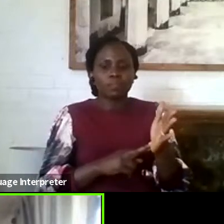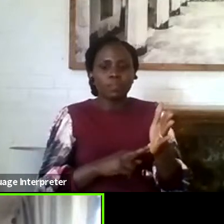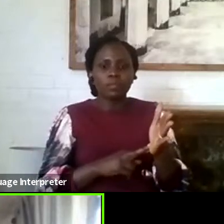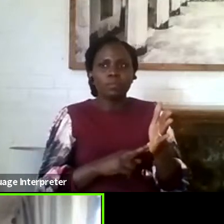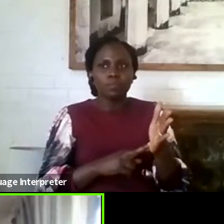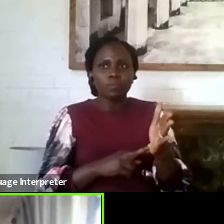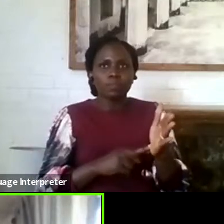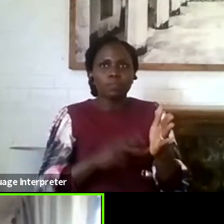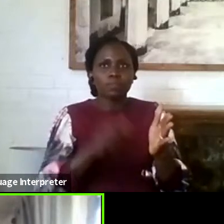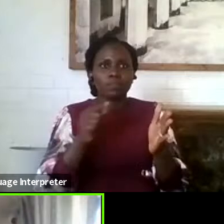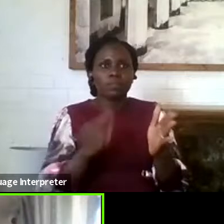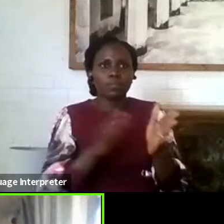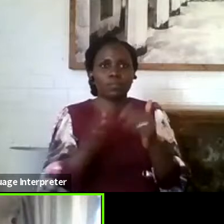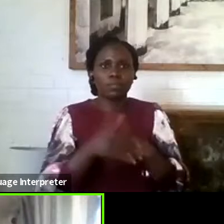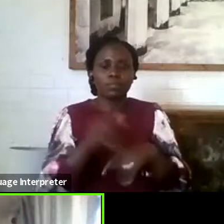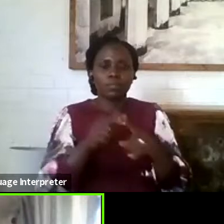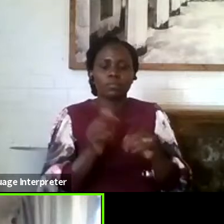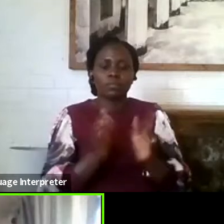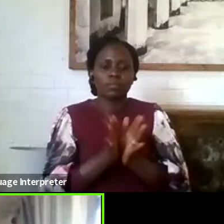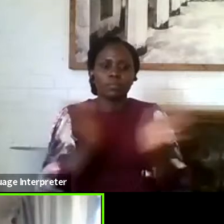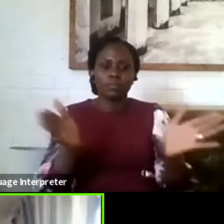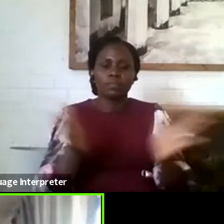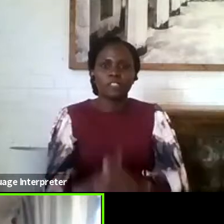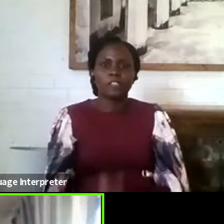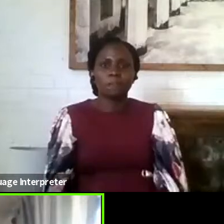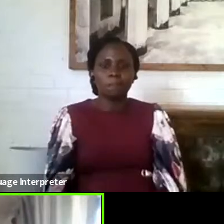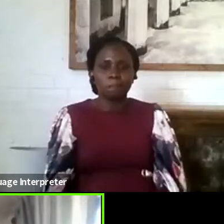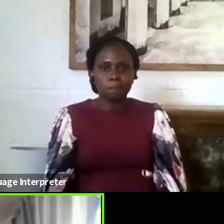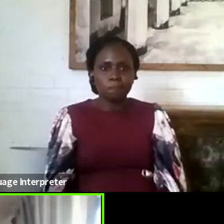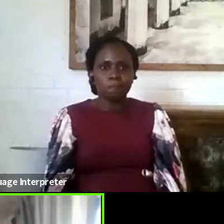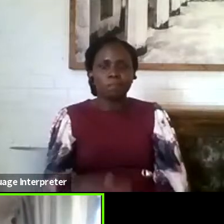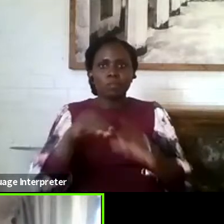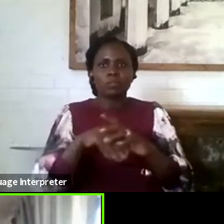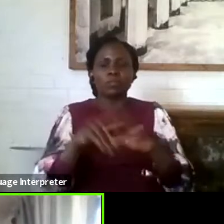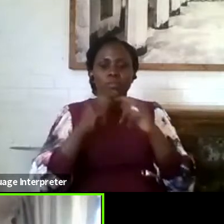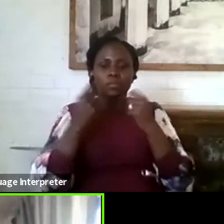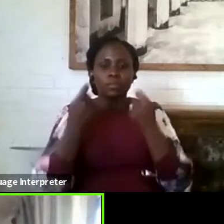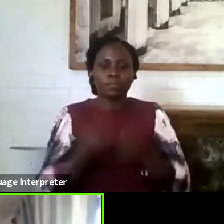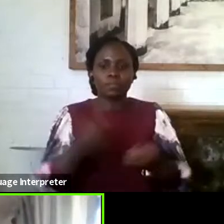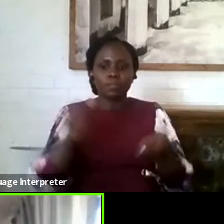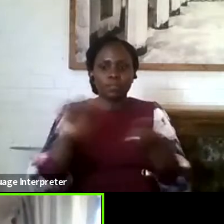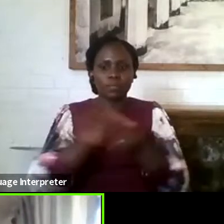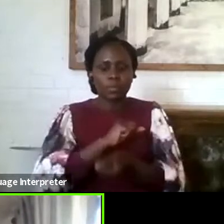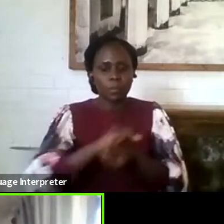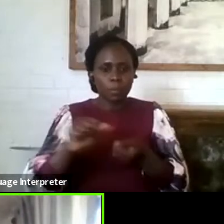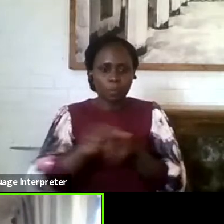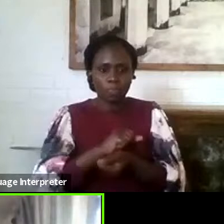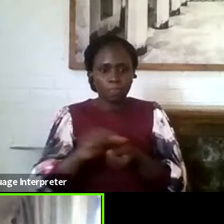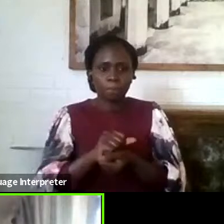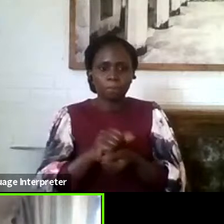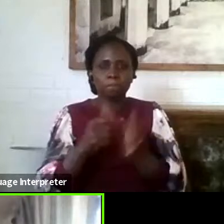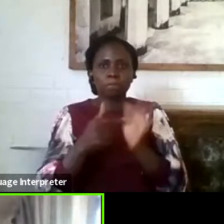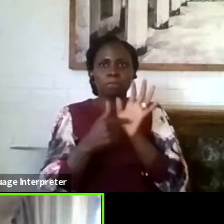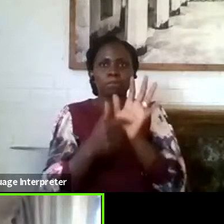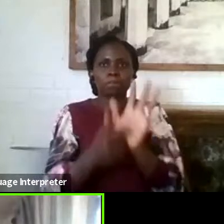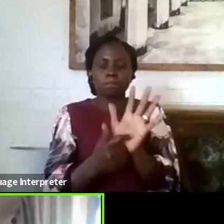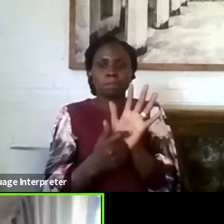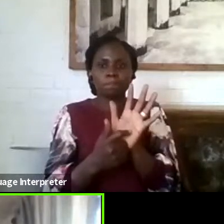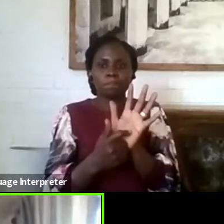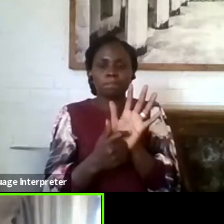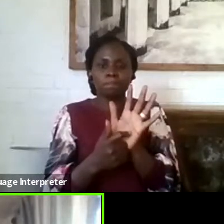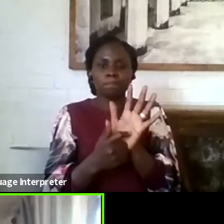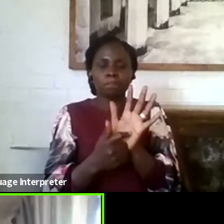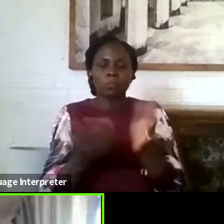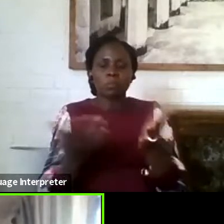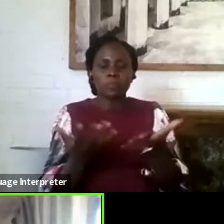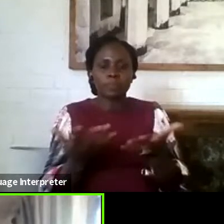public. In terms of violations, an example would be that in